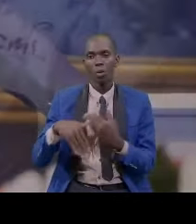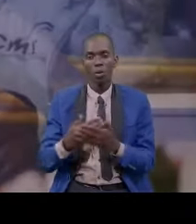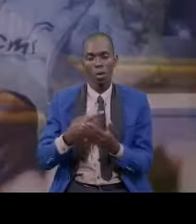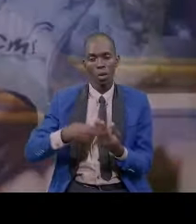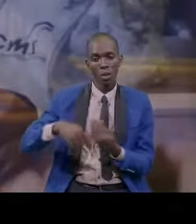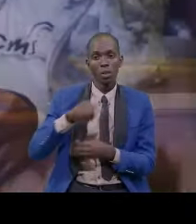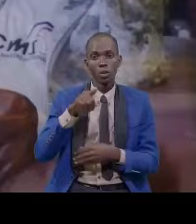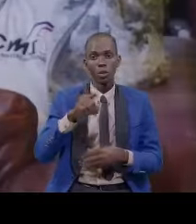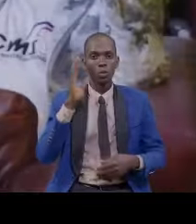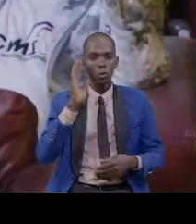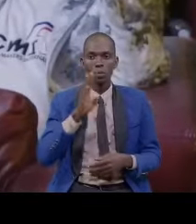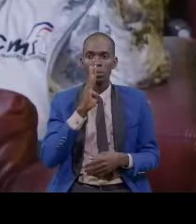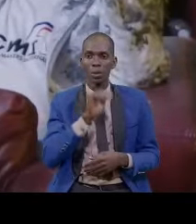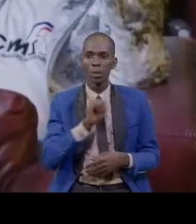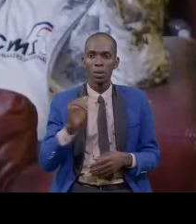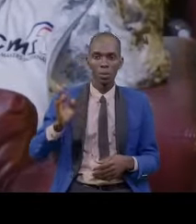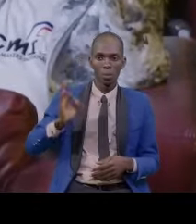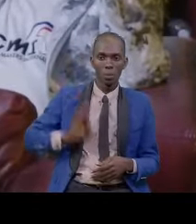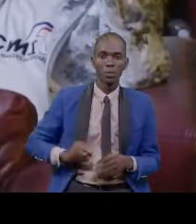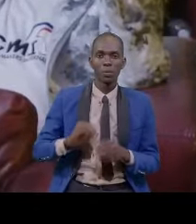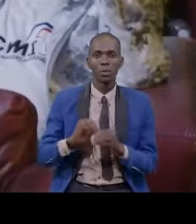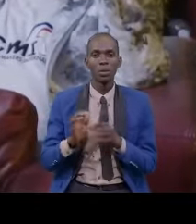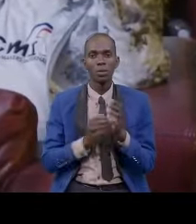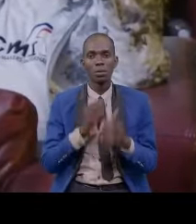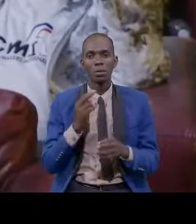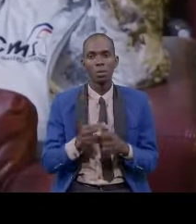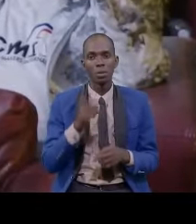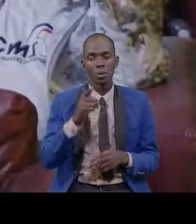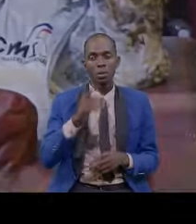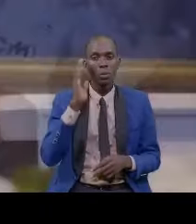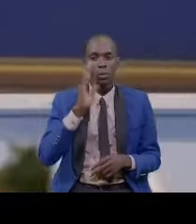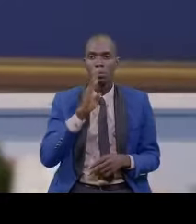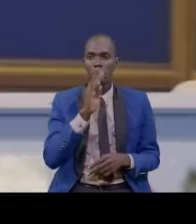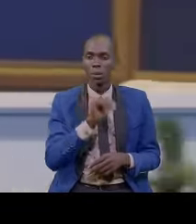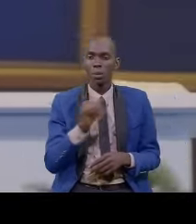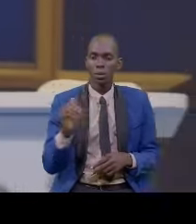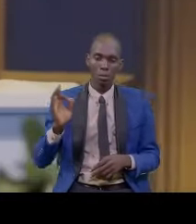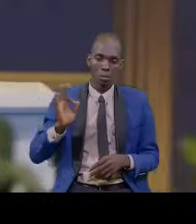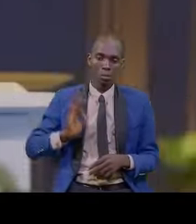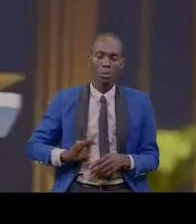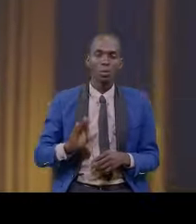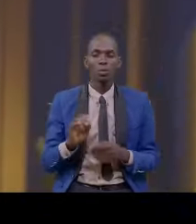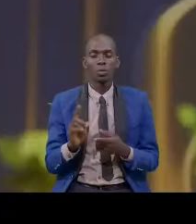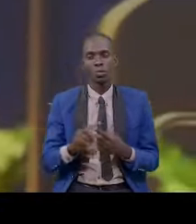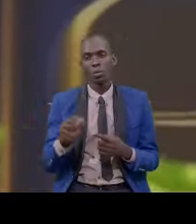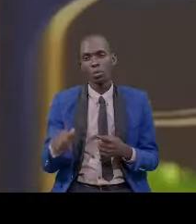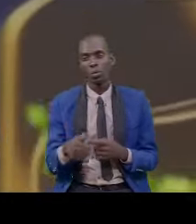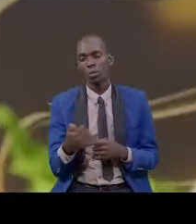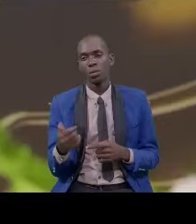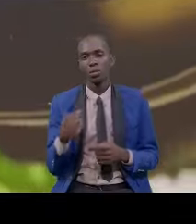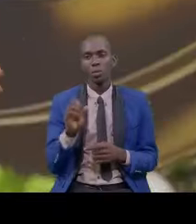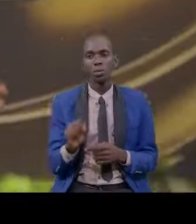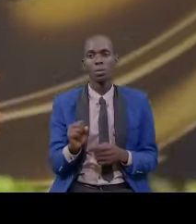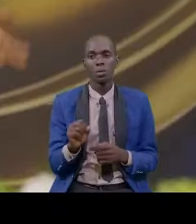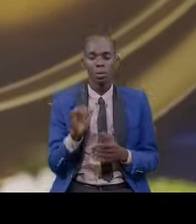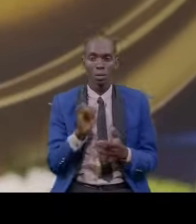discuss important subjects to humanity. We'll not be able to fight for a better life in general.